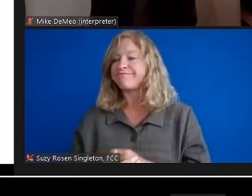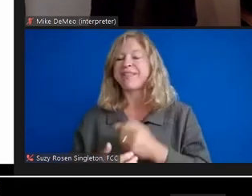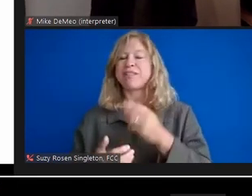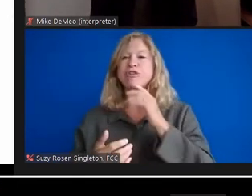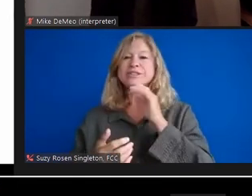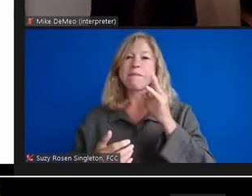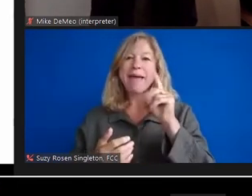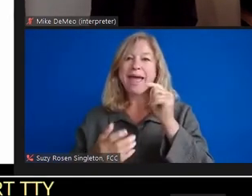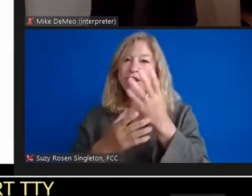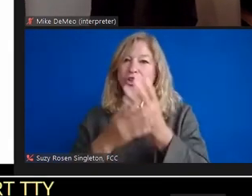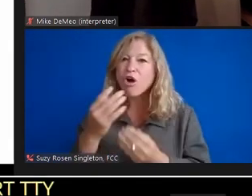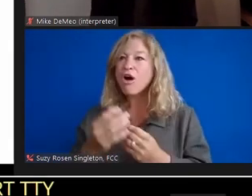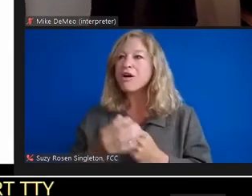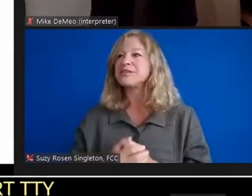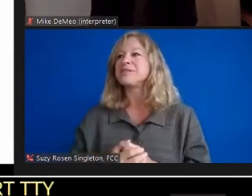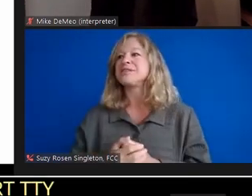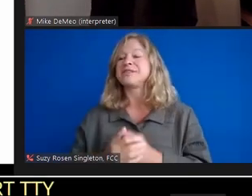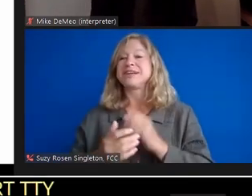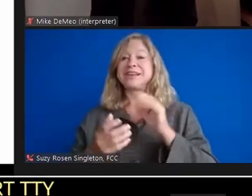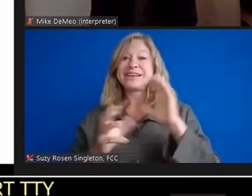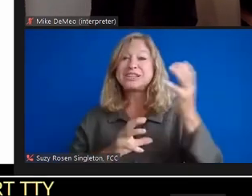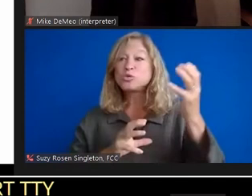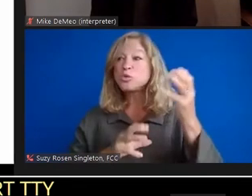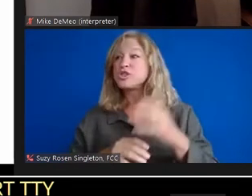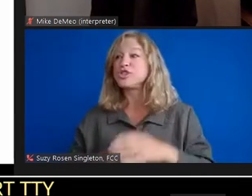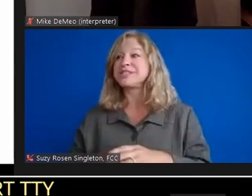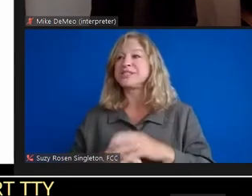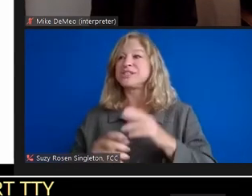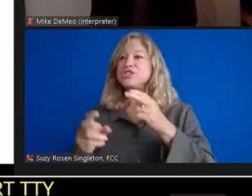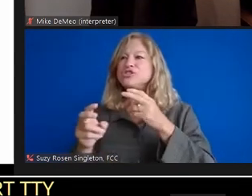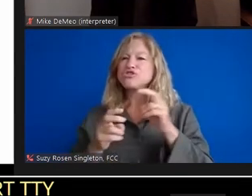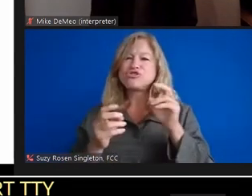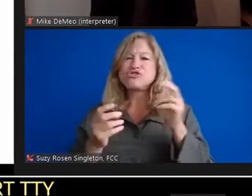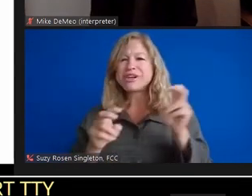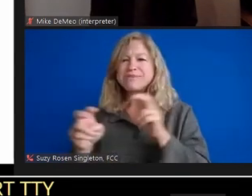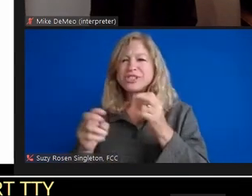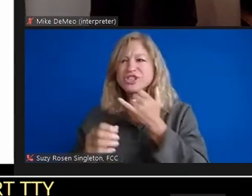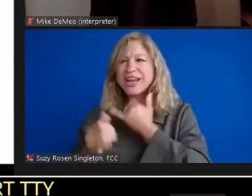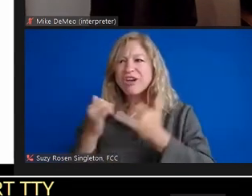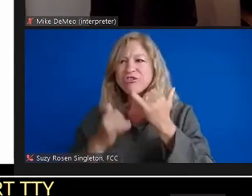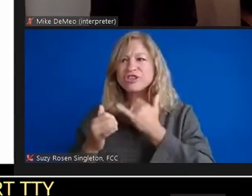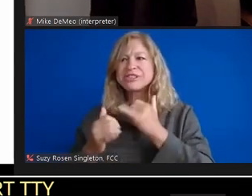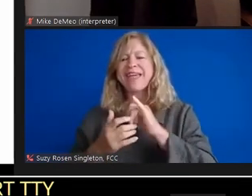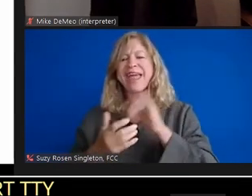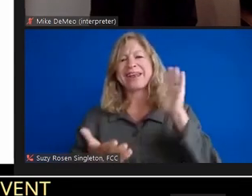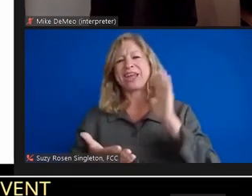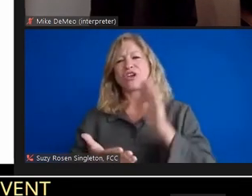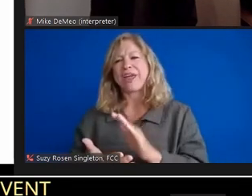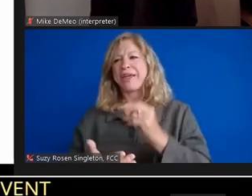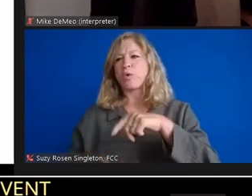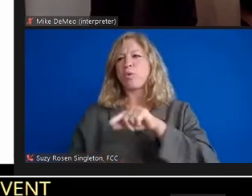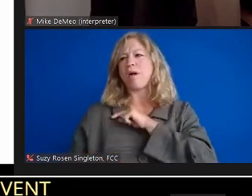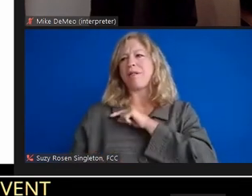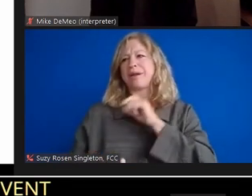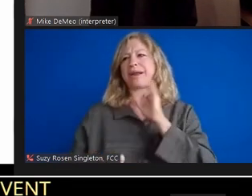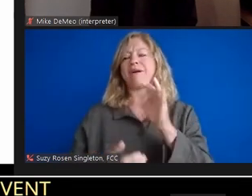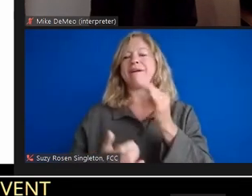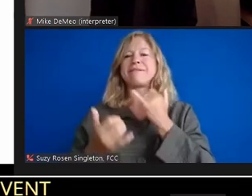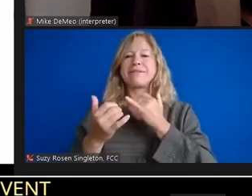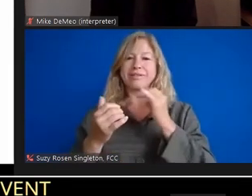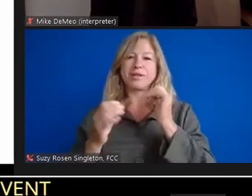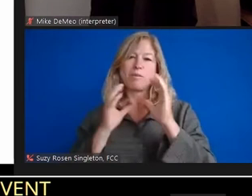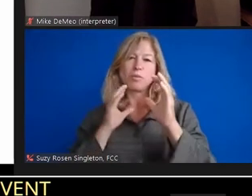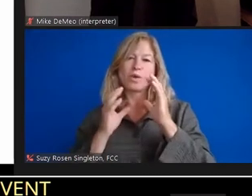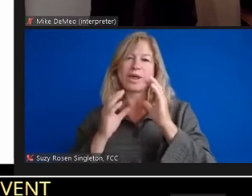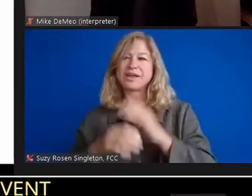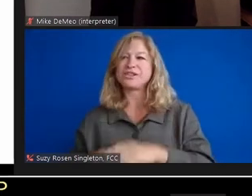that TTYs do not work well on those networks. There's packet loss, distortion, transmission errors